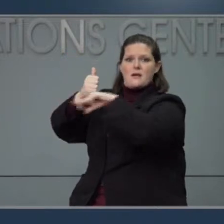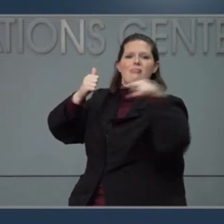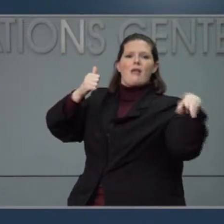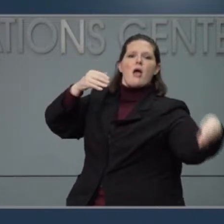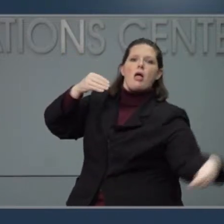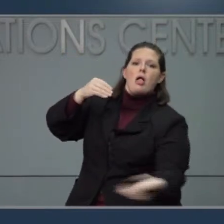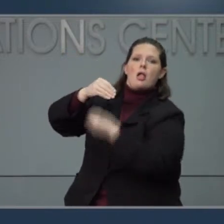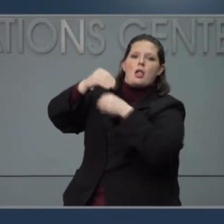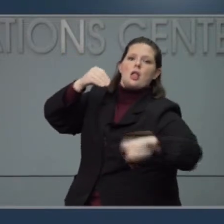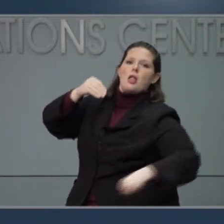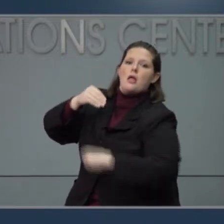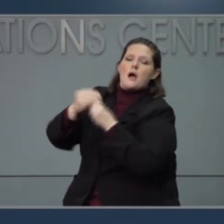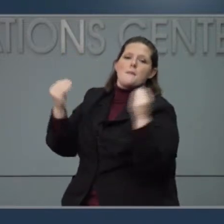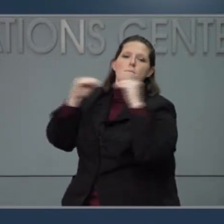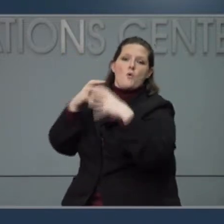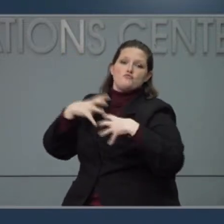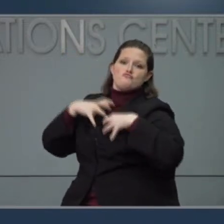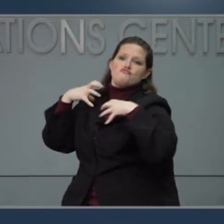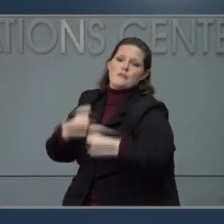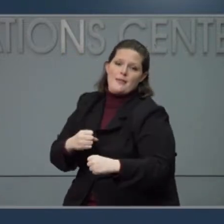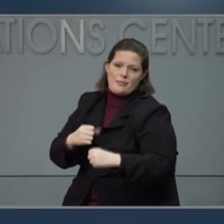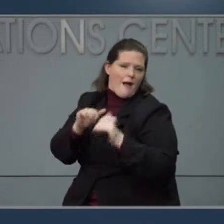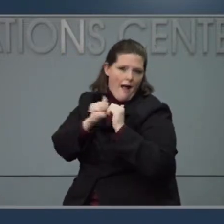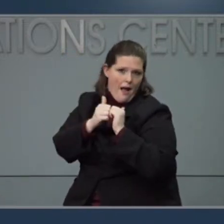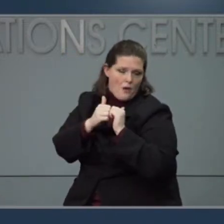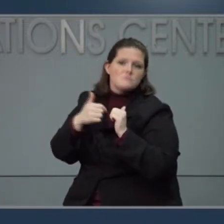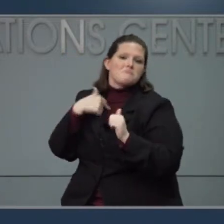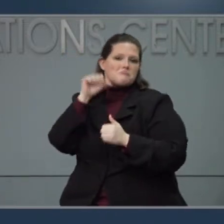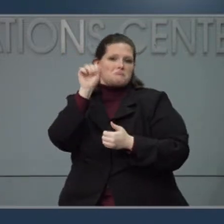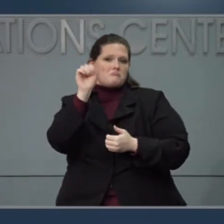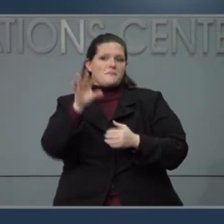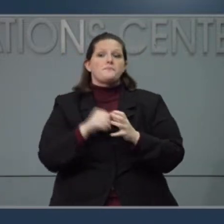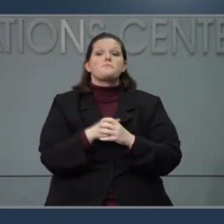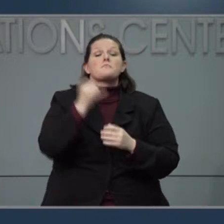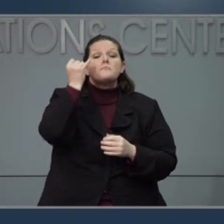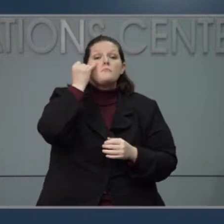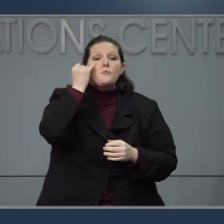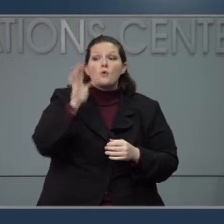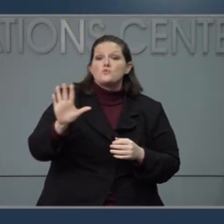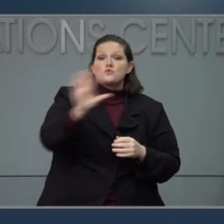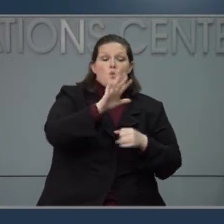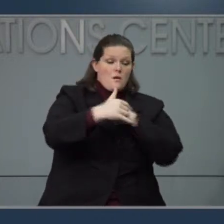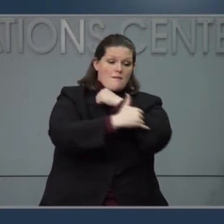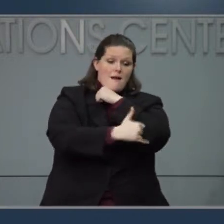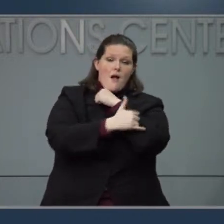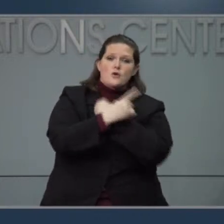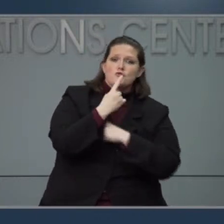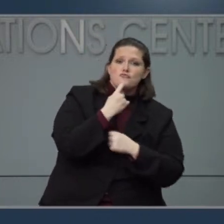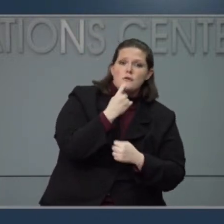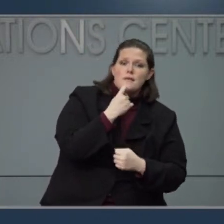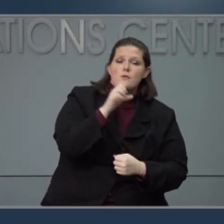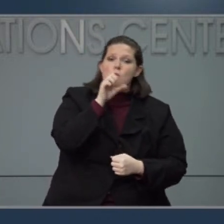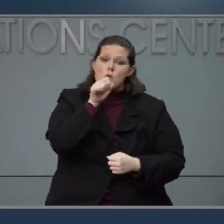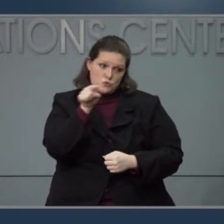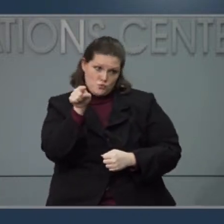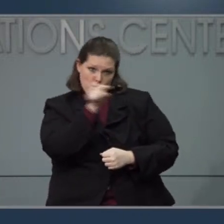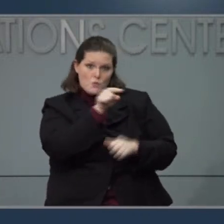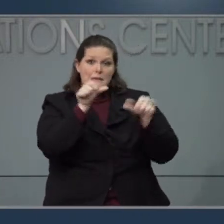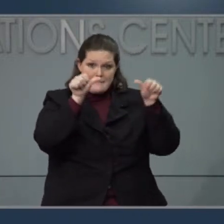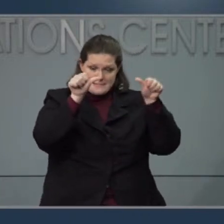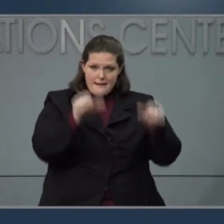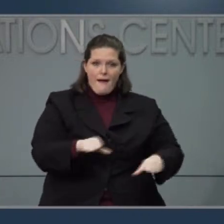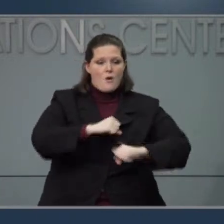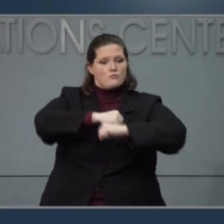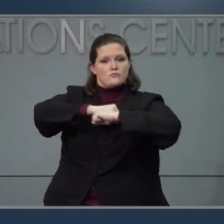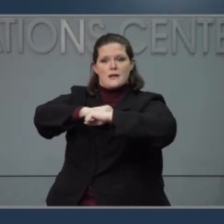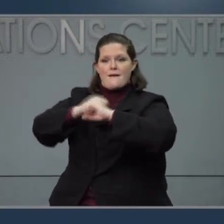Services. So if you live in a red or orange county, you can help slow the spread and protect your loved